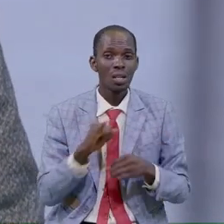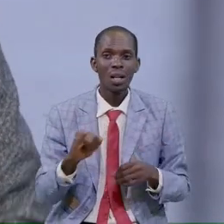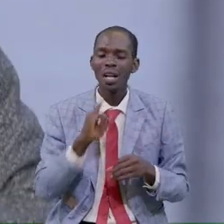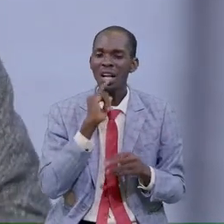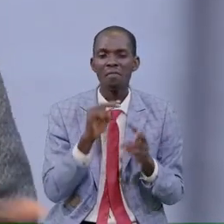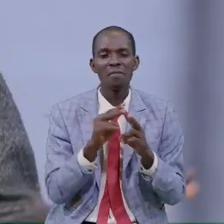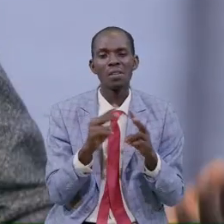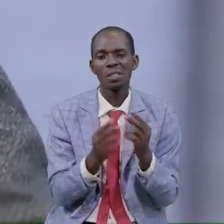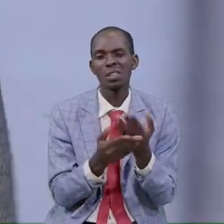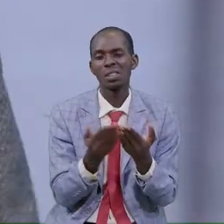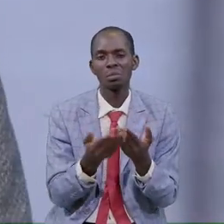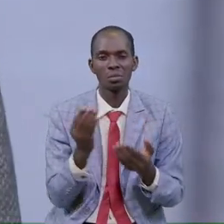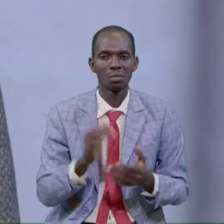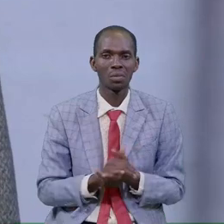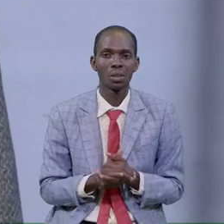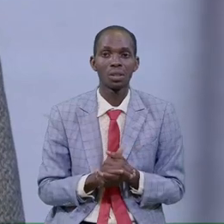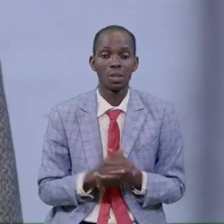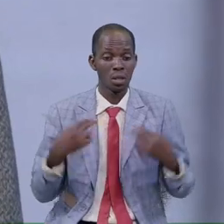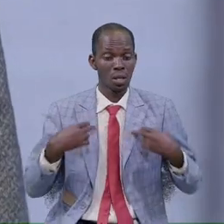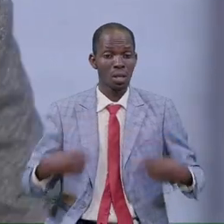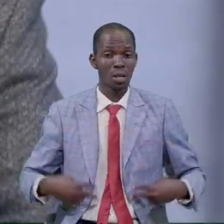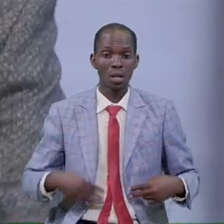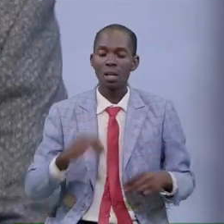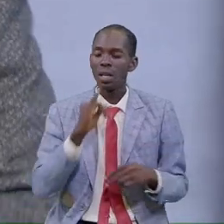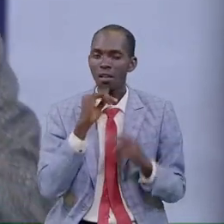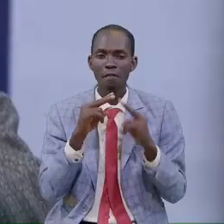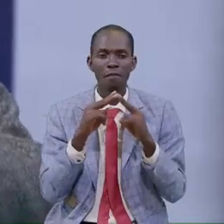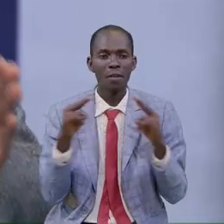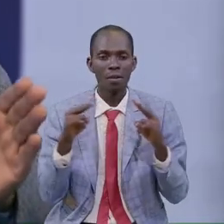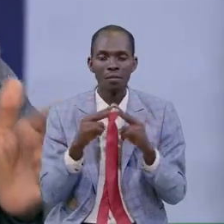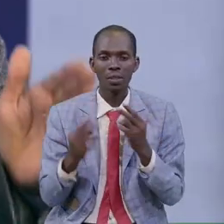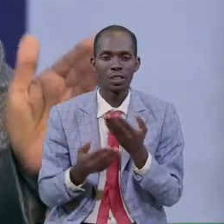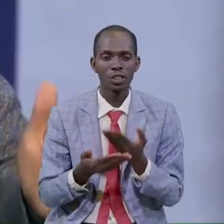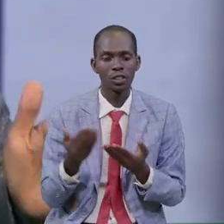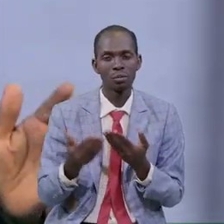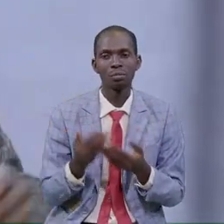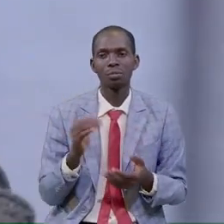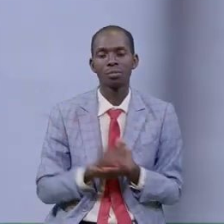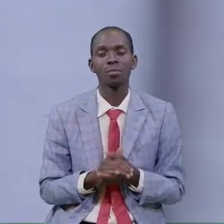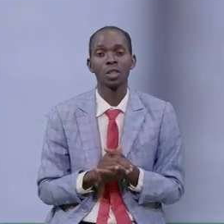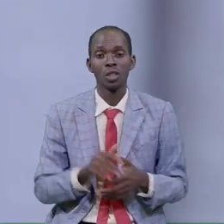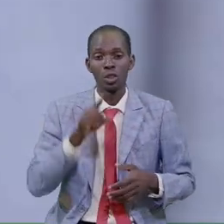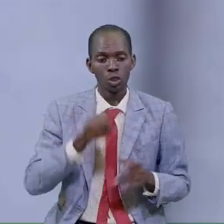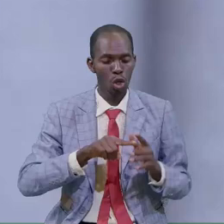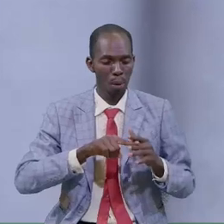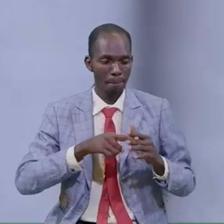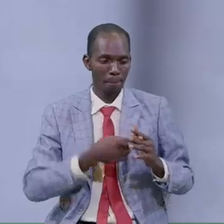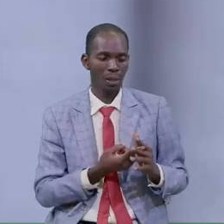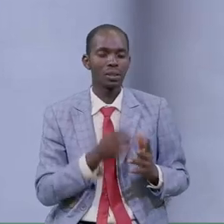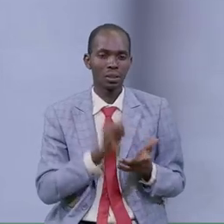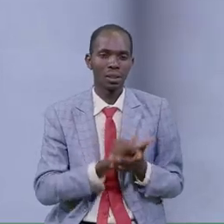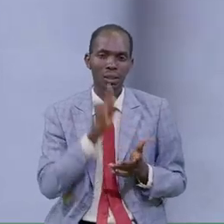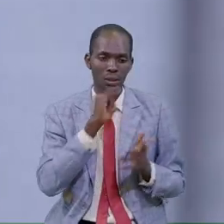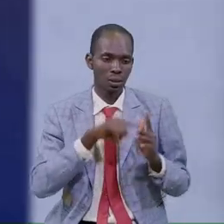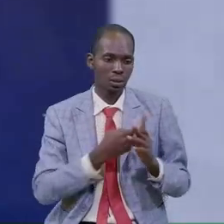guérison est très simple. Health is very simple. La santé est très you simple. Begin, that's the commencement. Vous commencez.